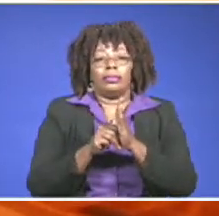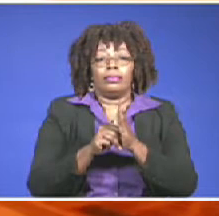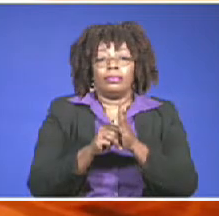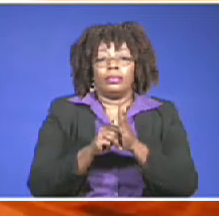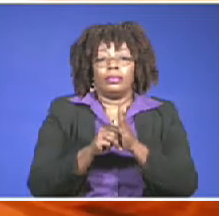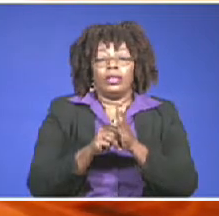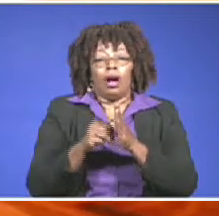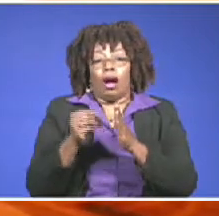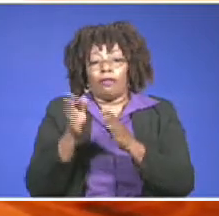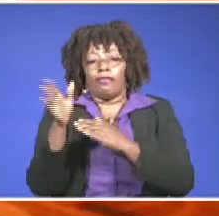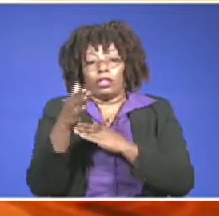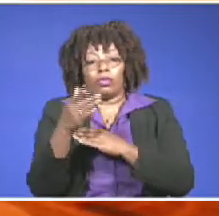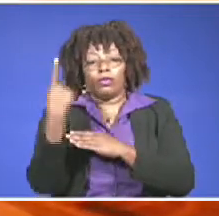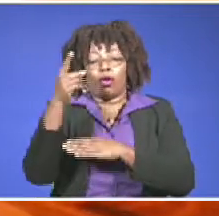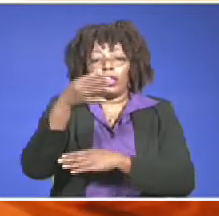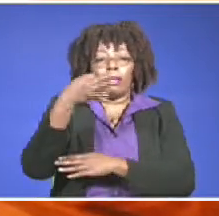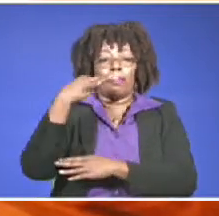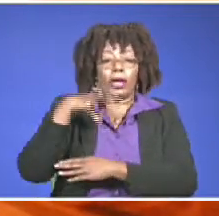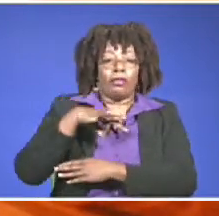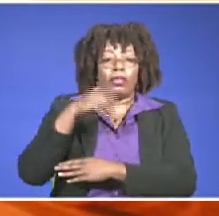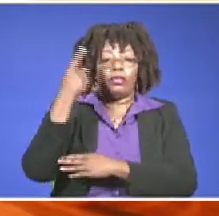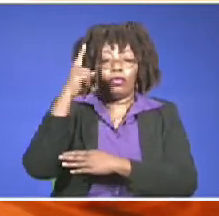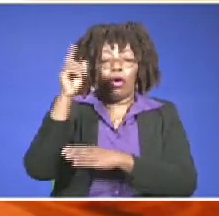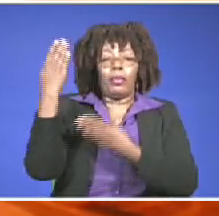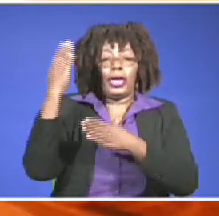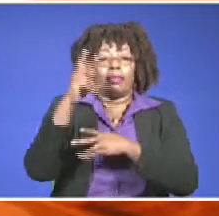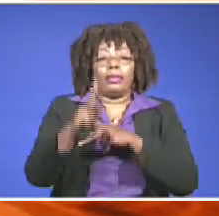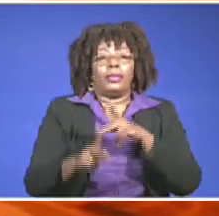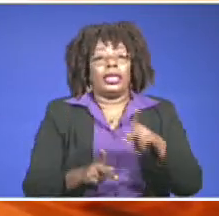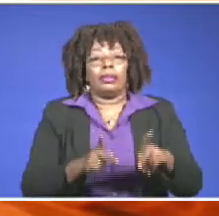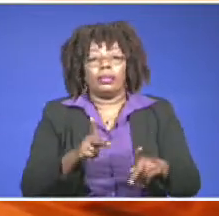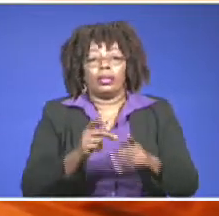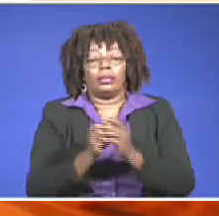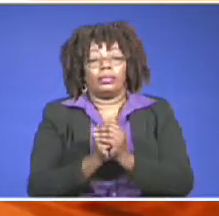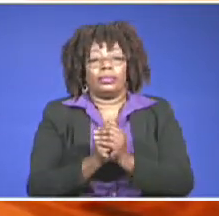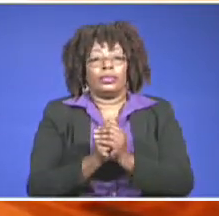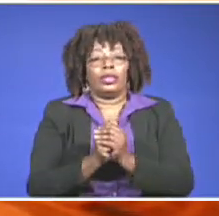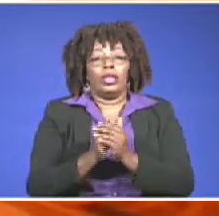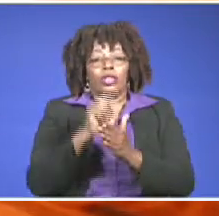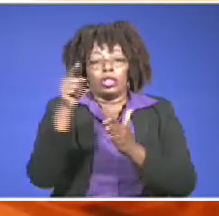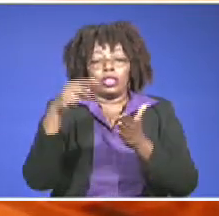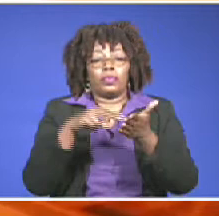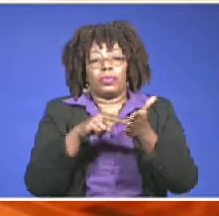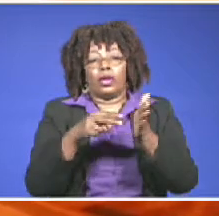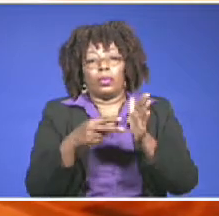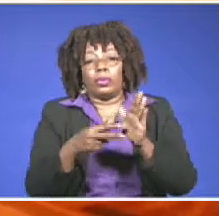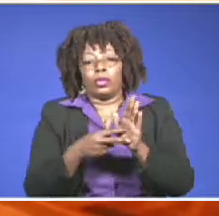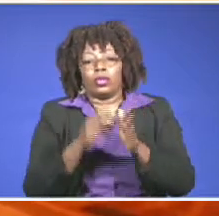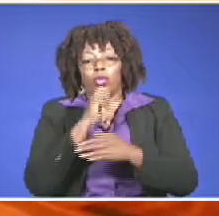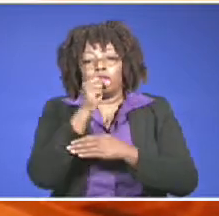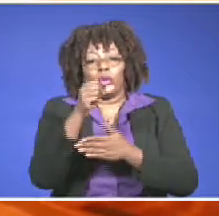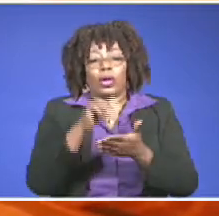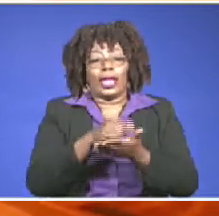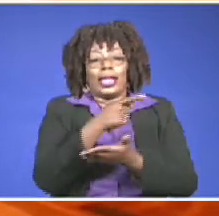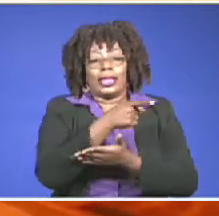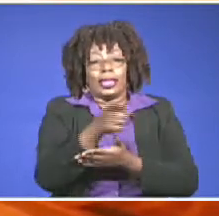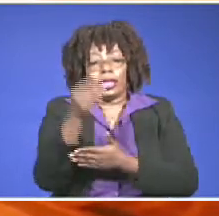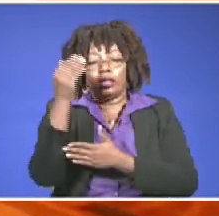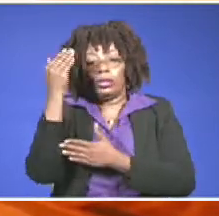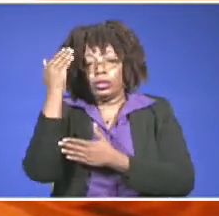development of fisheries for the benefit of the Bahamian people. And the sole purpose, like I said, is basically to ensure that they have the